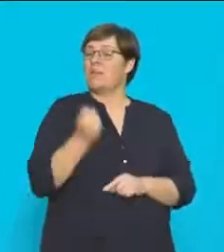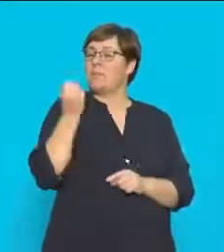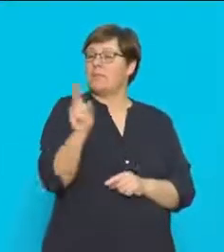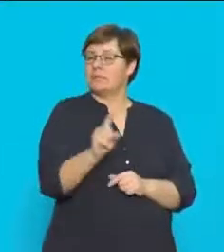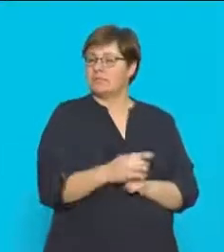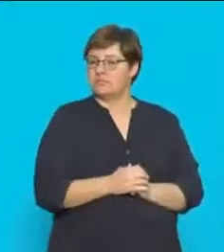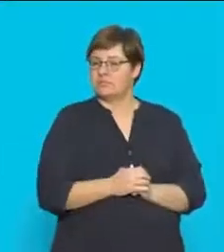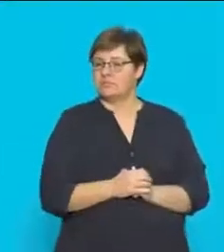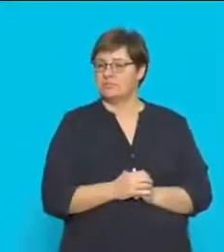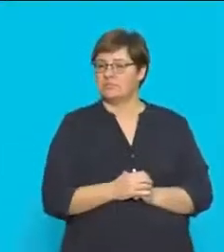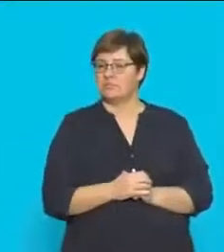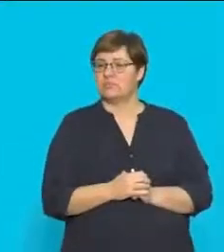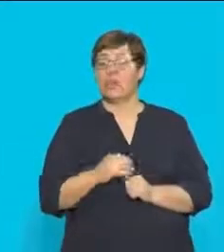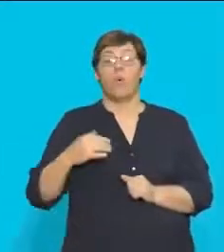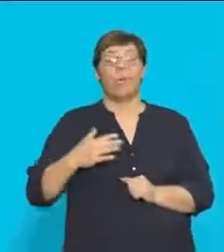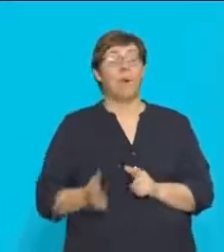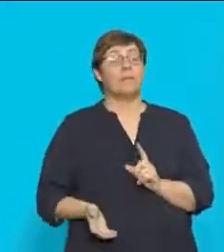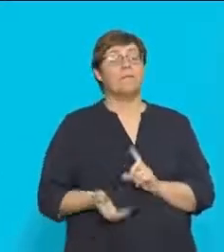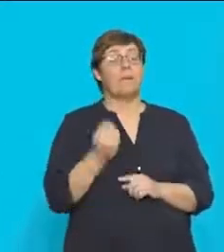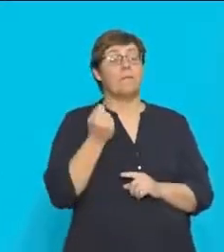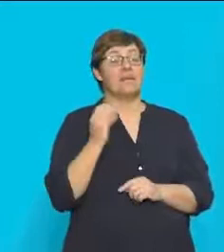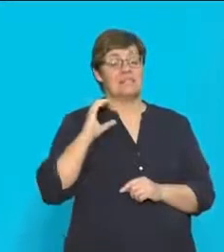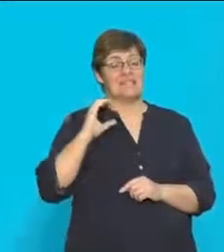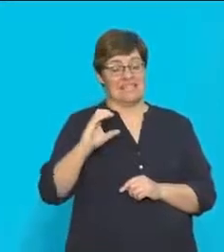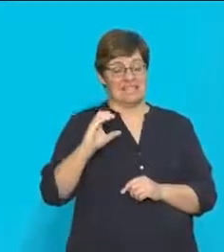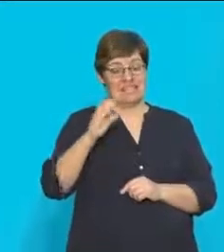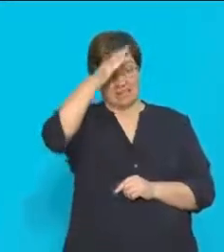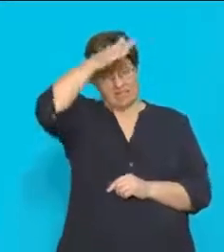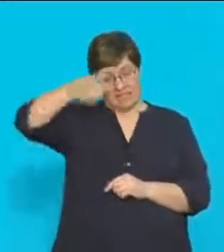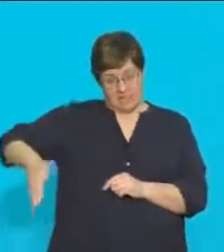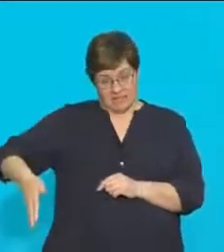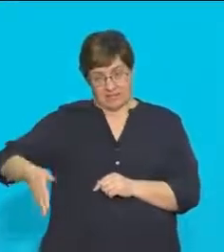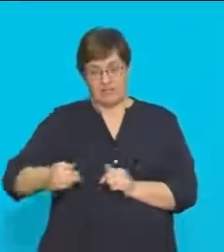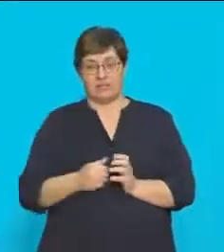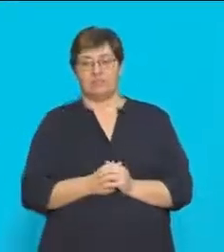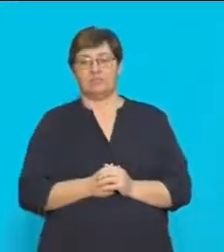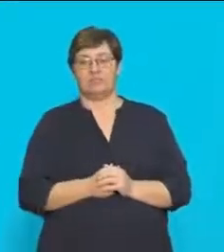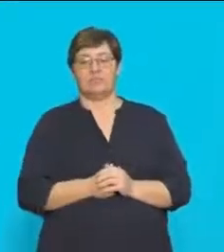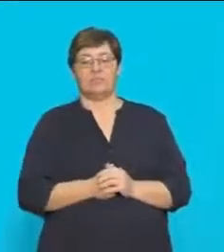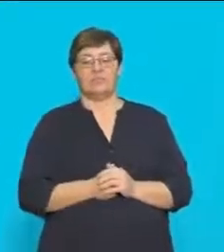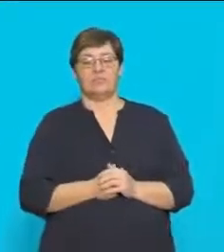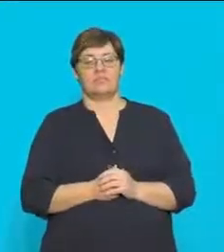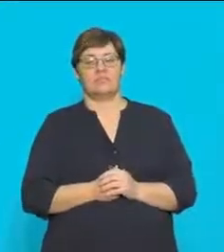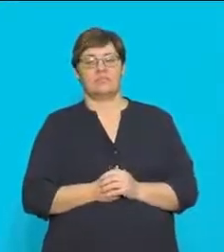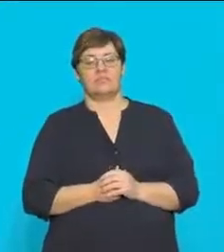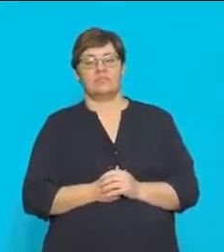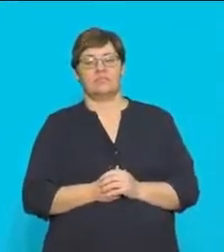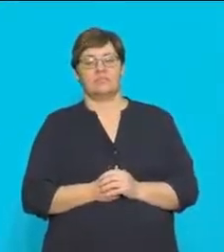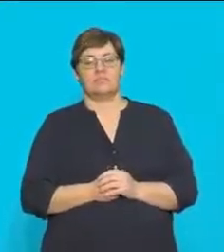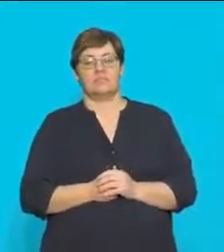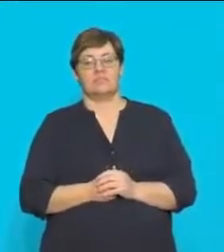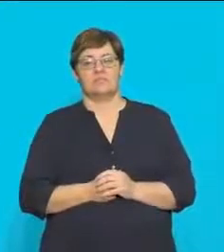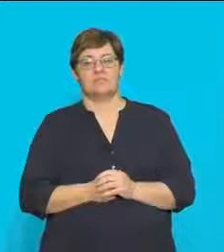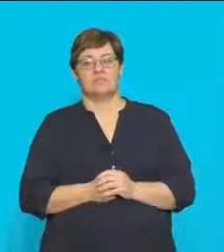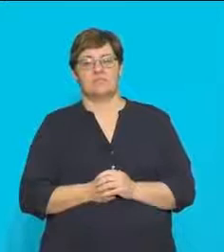finding? So, they want us to find the value of C. This is what we need to find. We need to find a side.